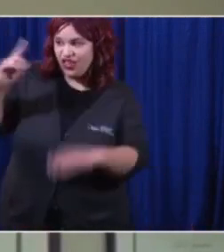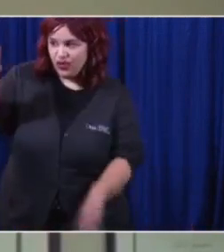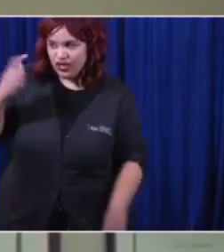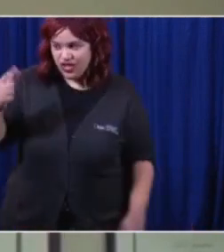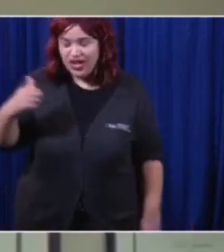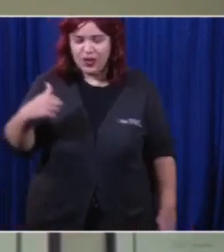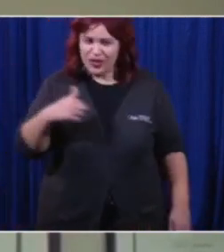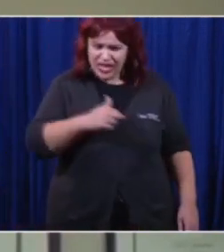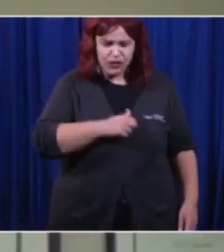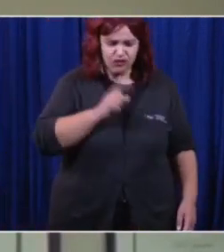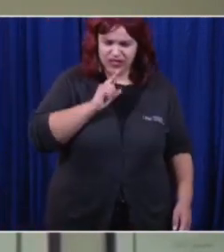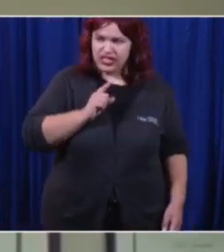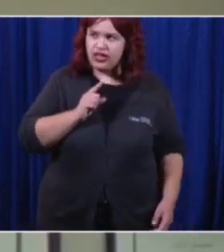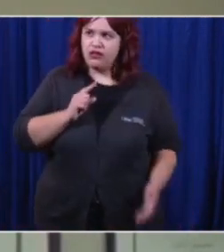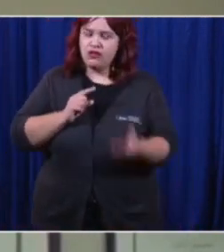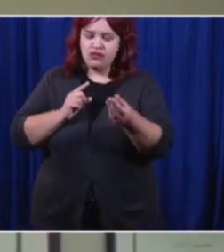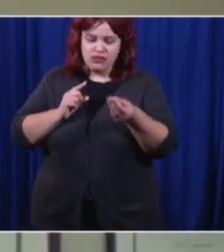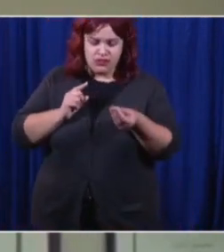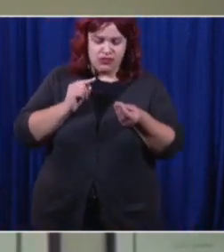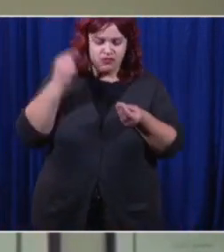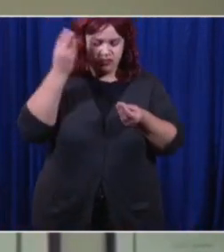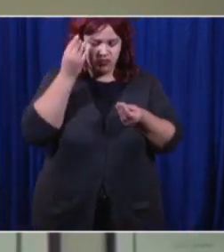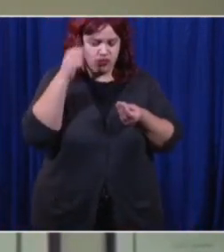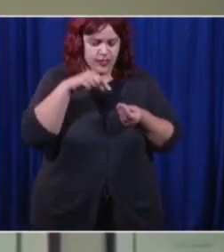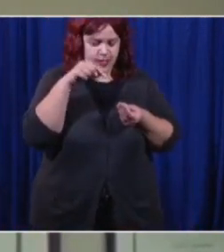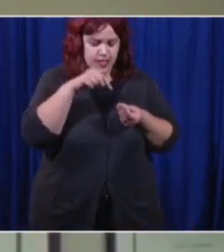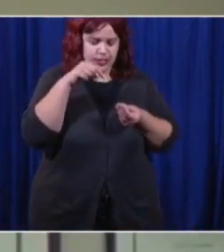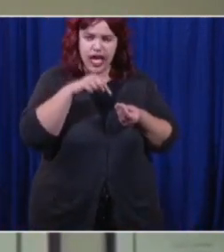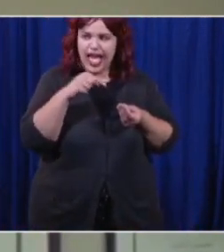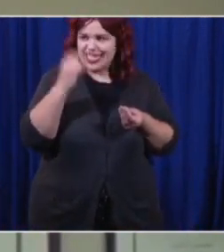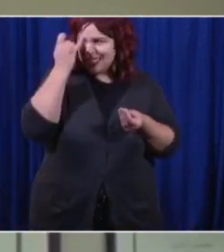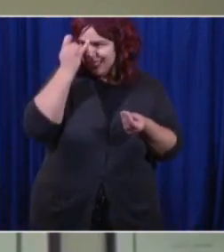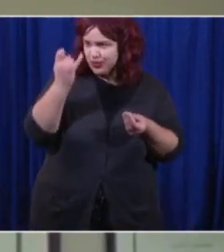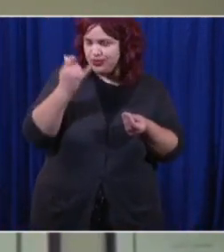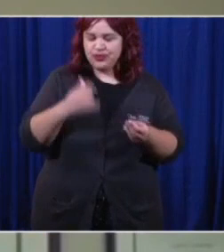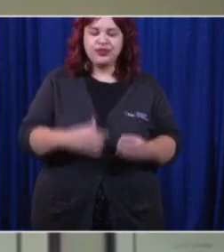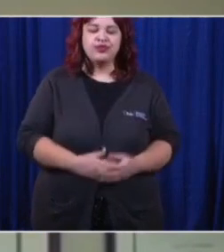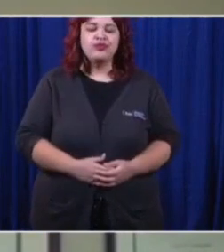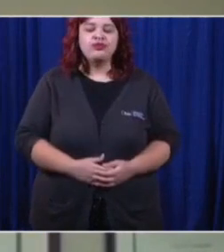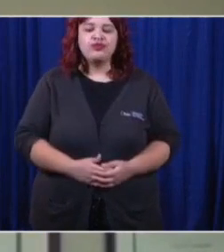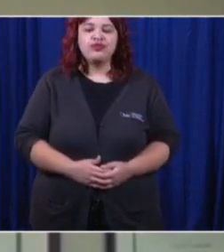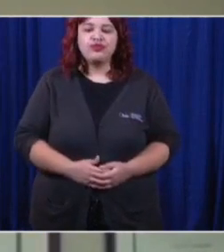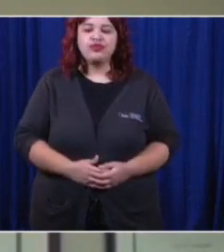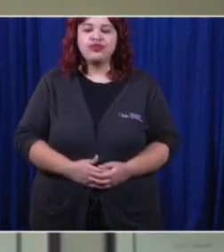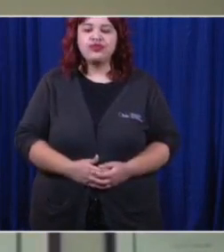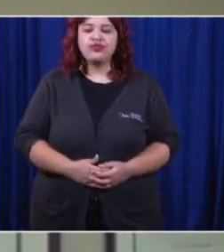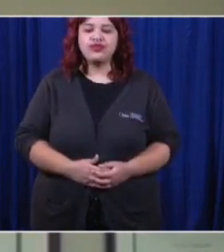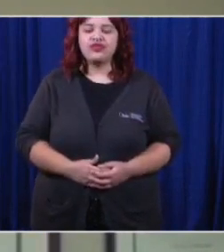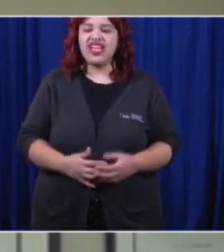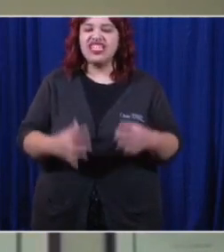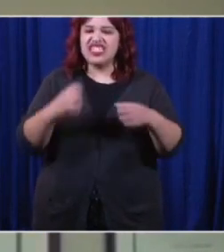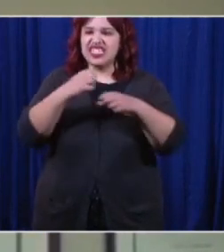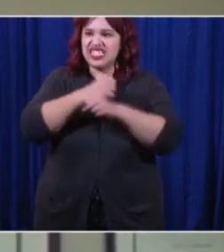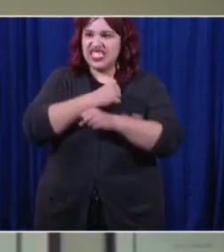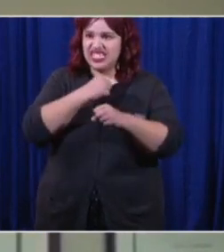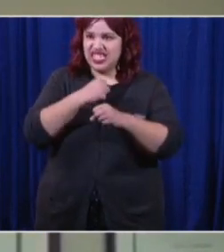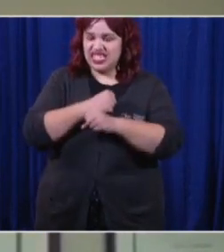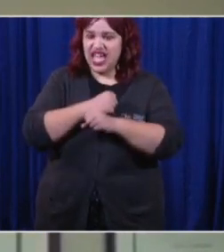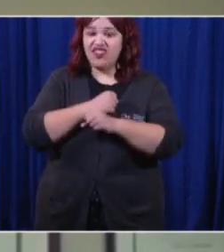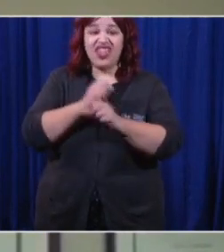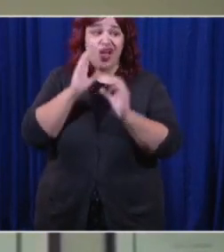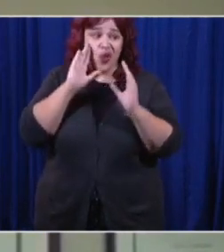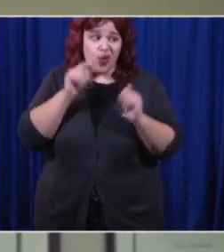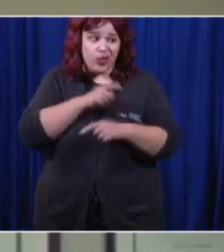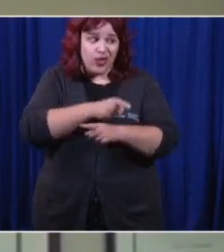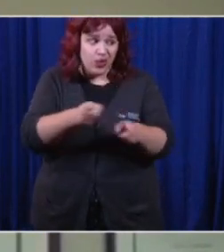the best statistic, the most reliable one, the one that I hope that the public has confidence in, is